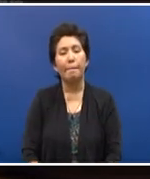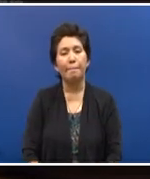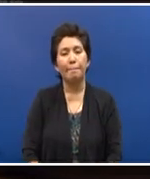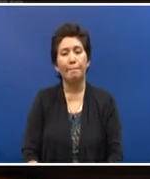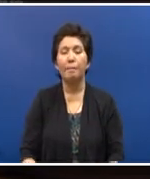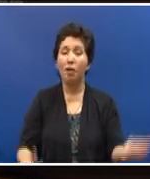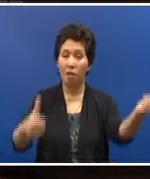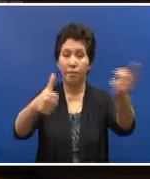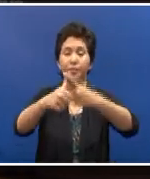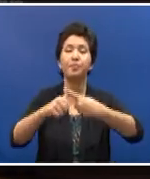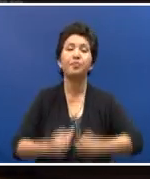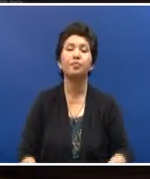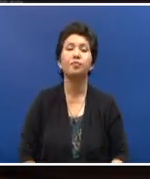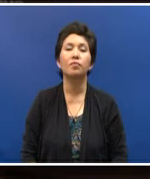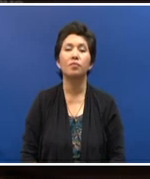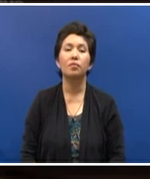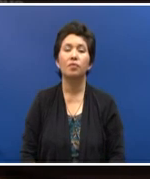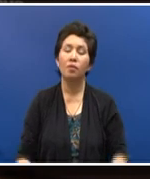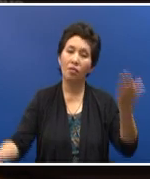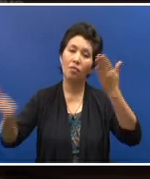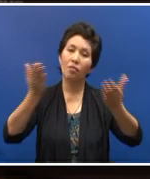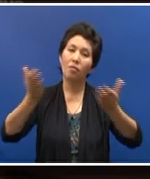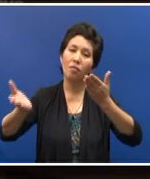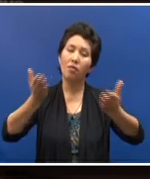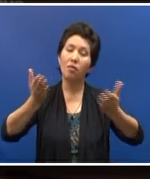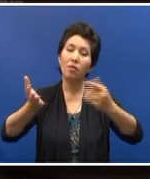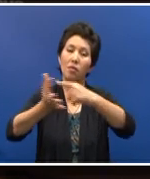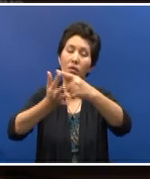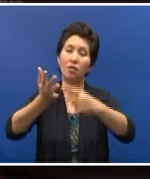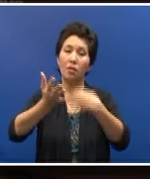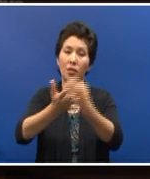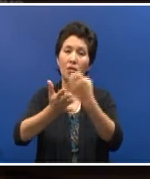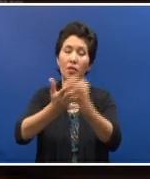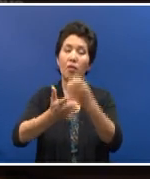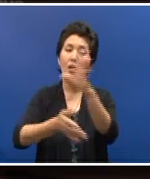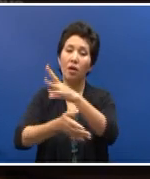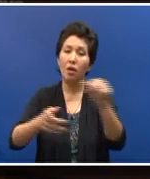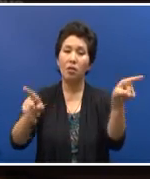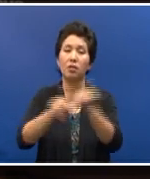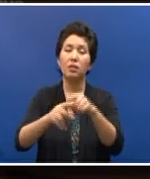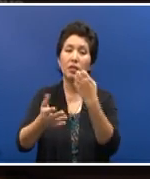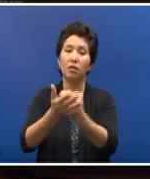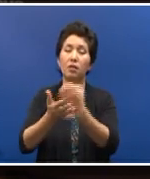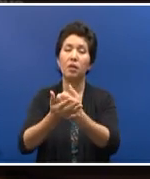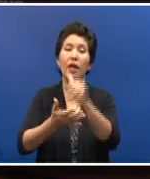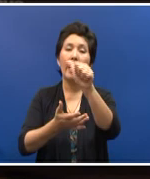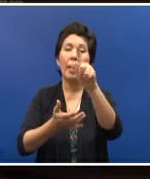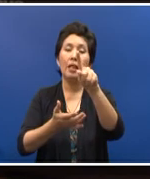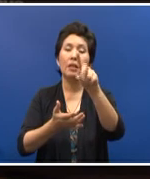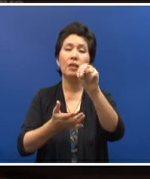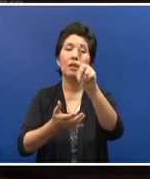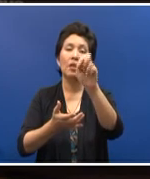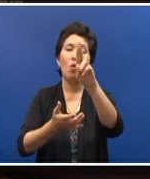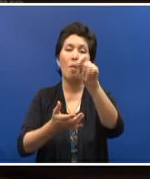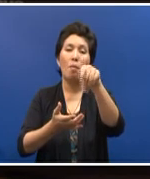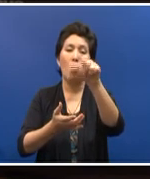Okay, first of all, let us do comparison, okay, between economics and also economic anthropology.